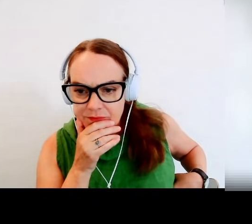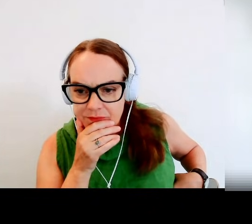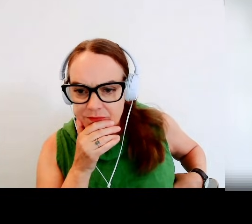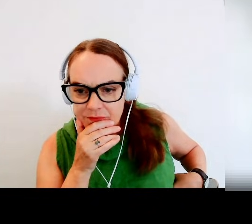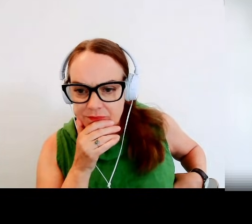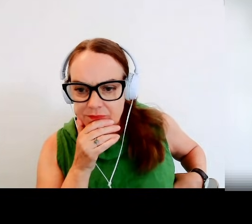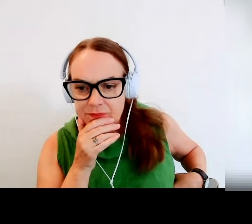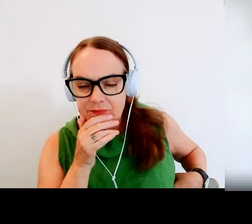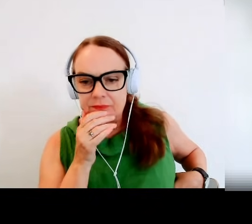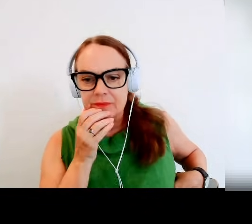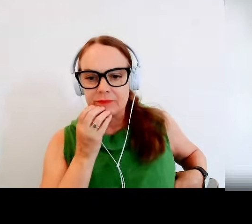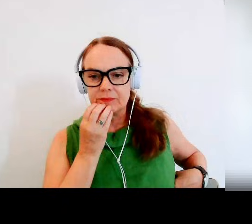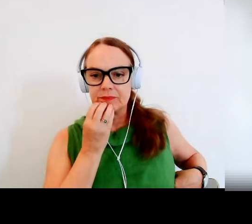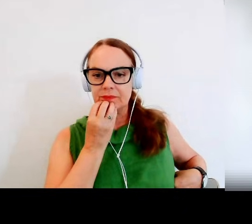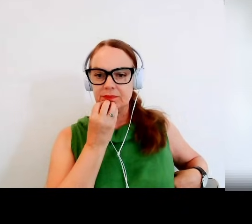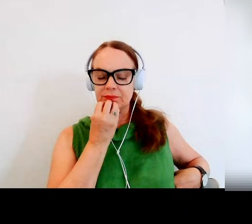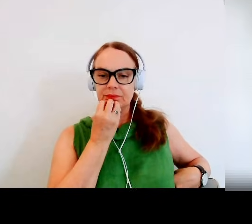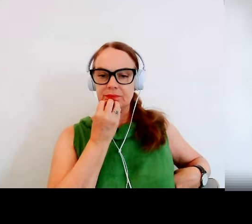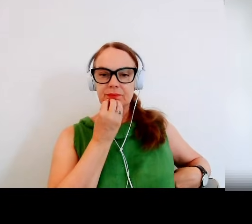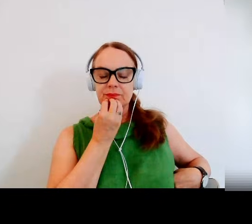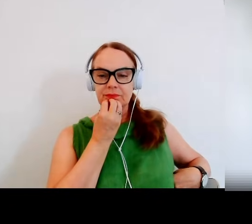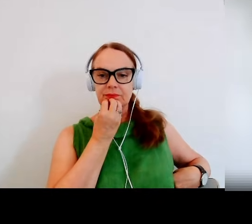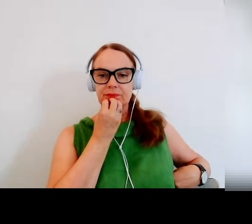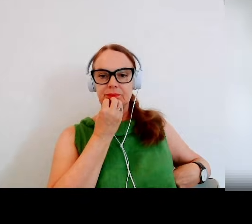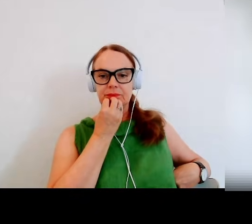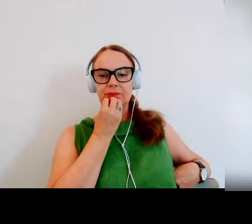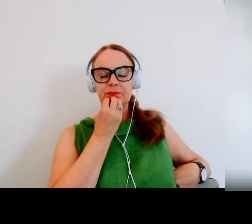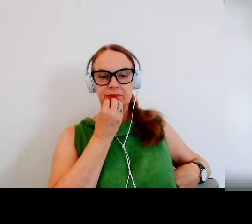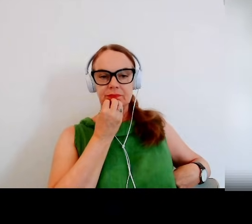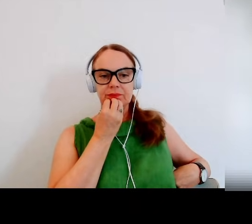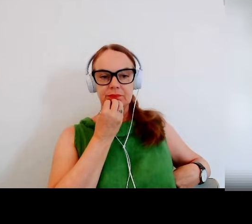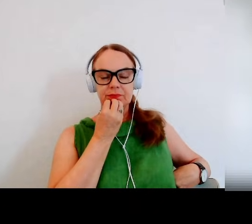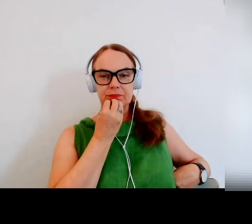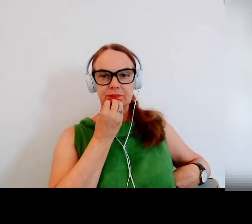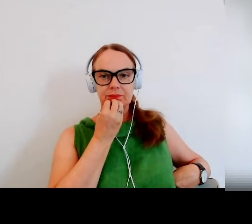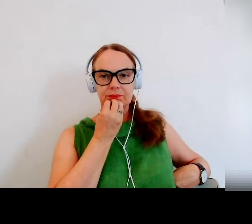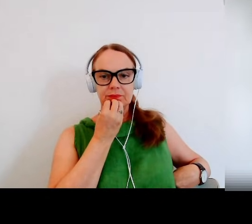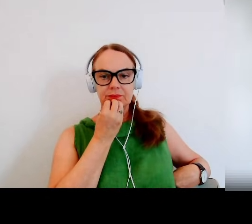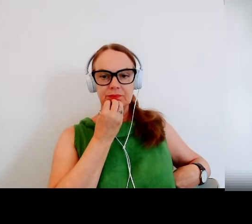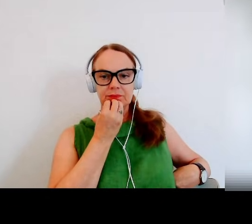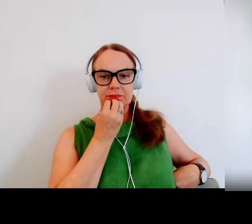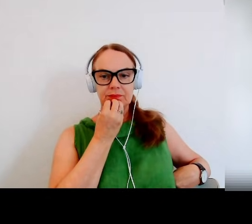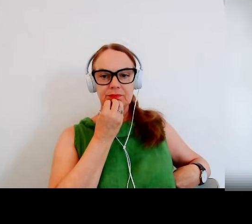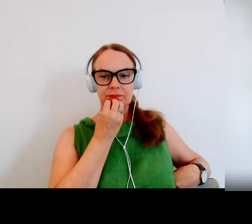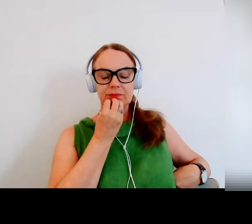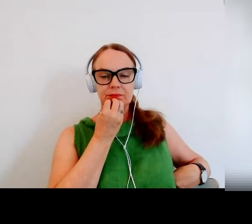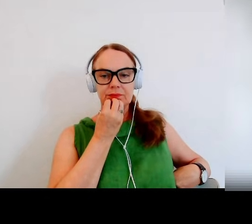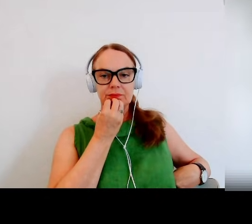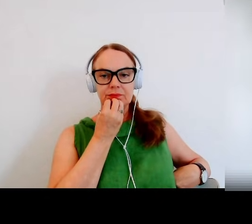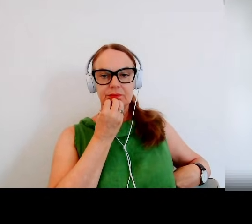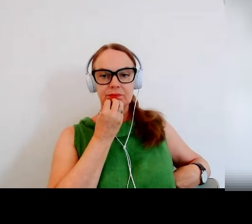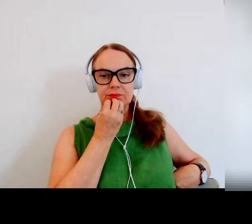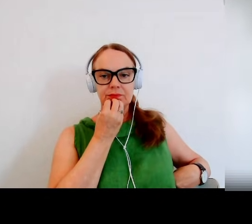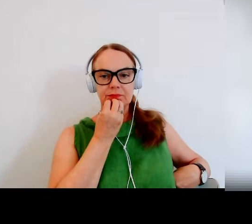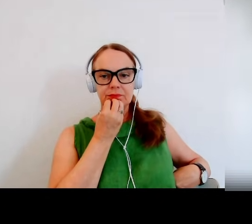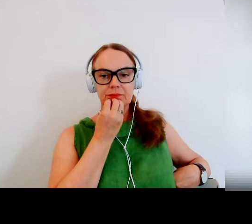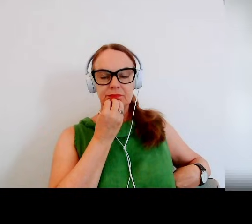I would like to encourage all stakeholders to take note of that. That was just a comment from me. Thank you very